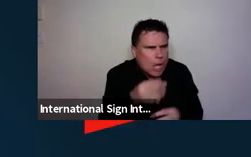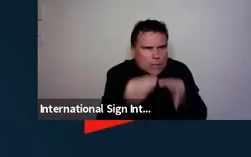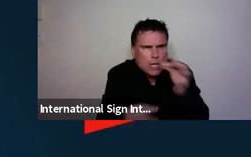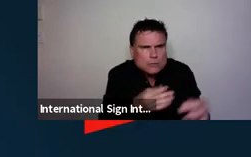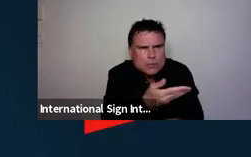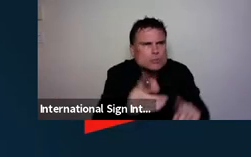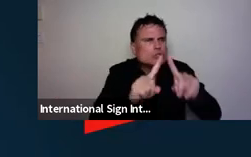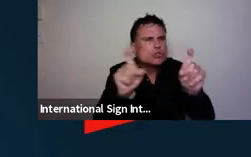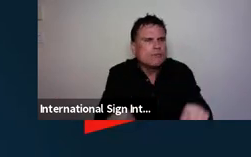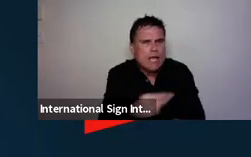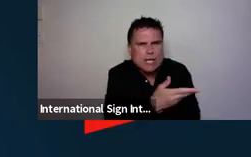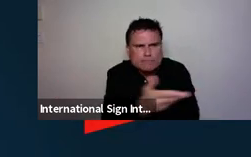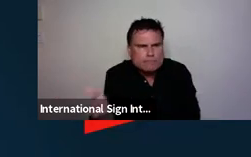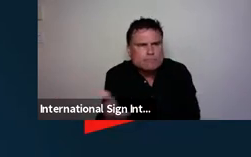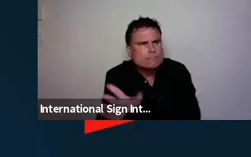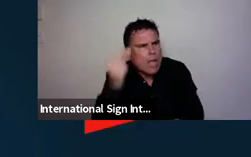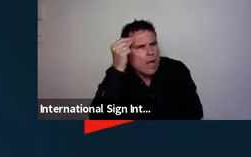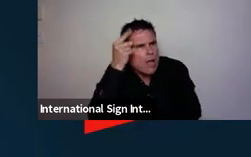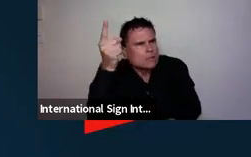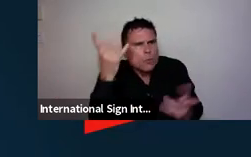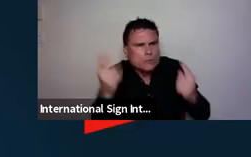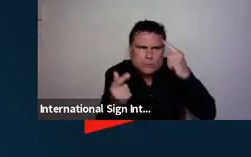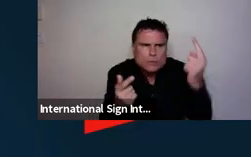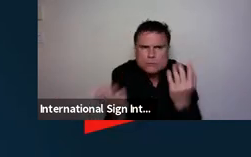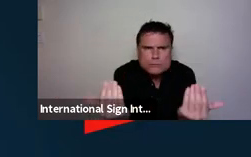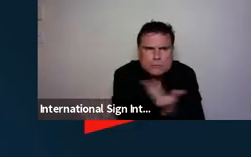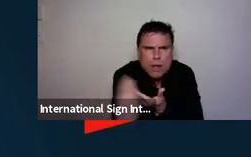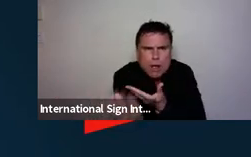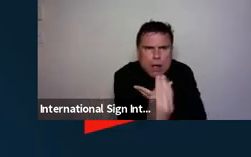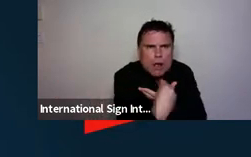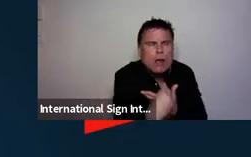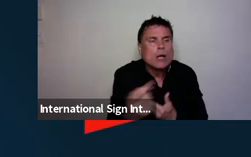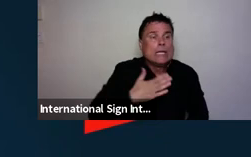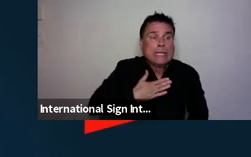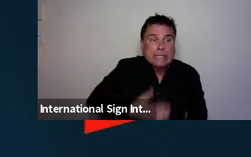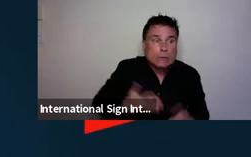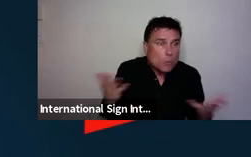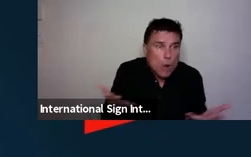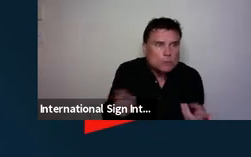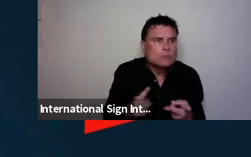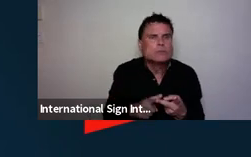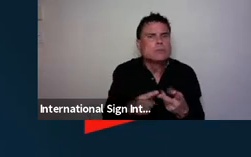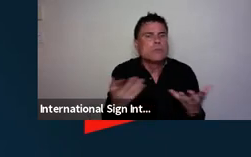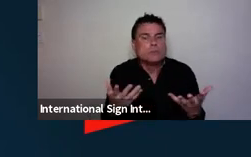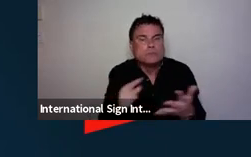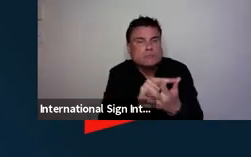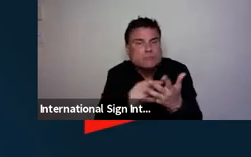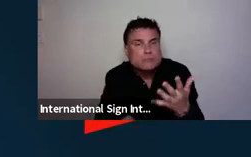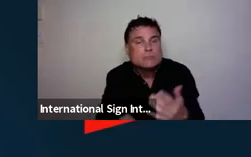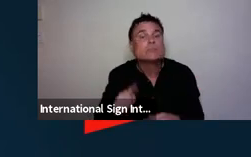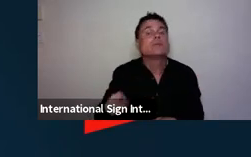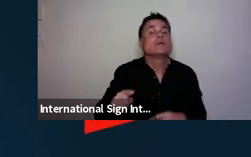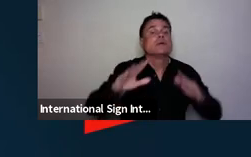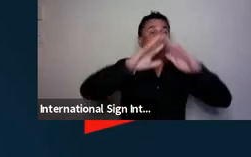also what they need. So in the Pacific, throughout East and Southern Africa, and many other countries, young people provided